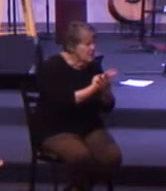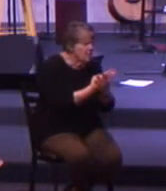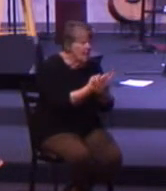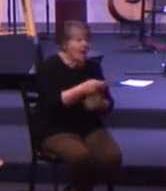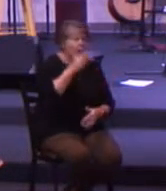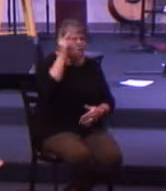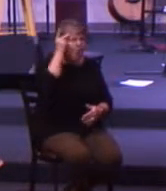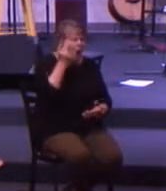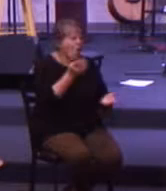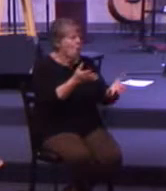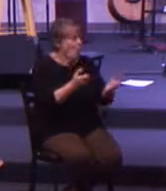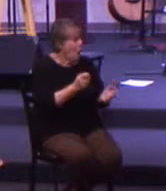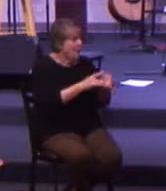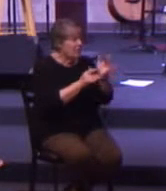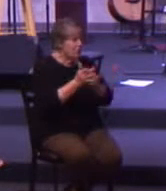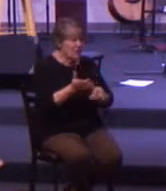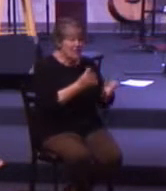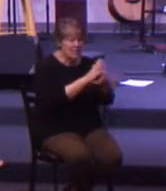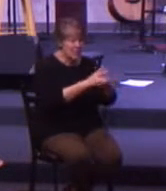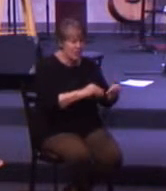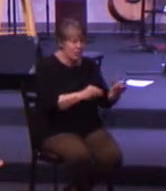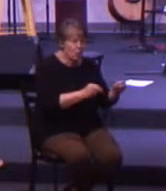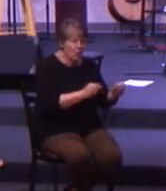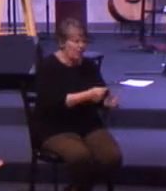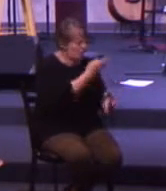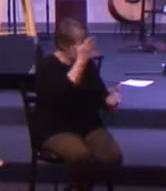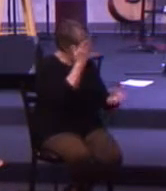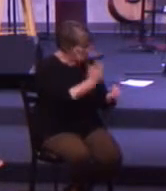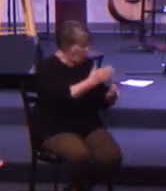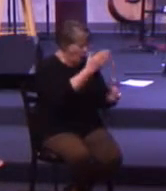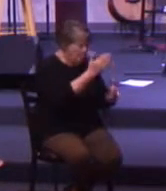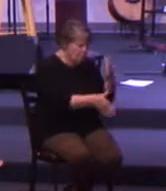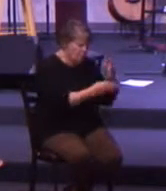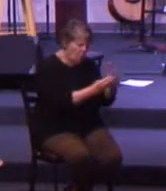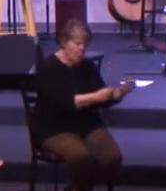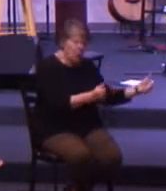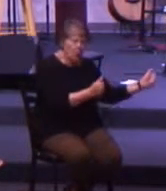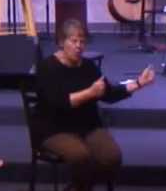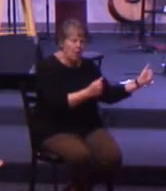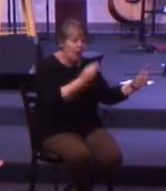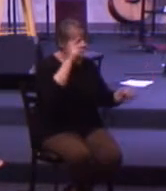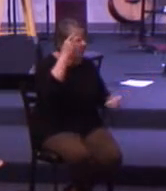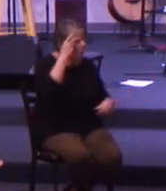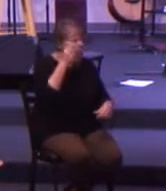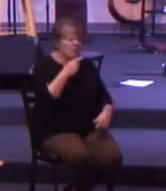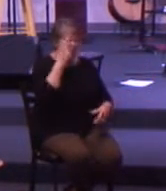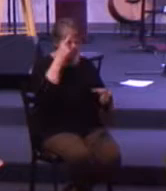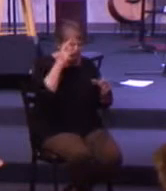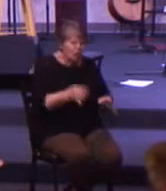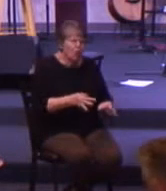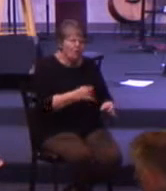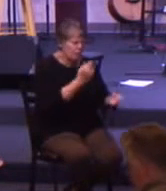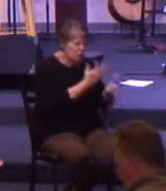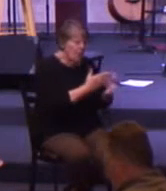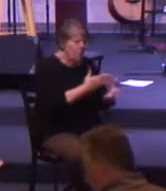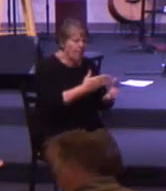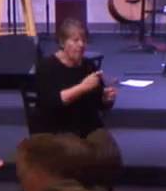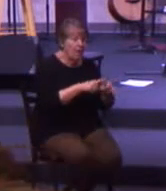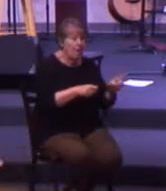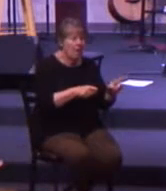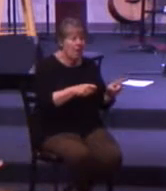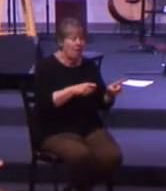Jesus story that was spreading around. Paul was doing everything, and he was stuck fighting against God. But Paul had an encounter with God so